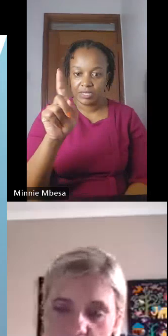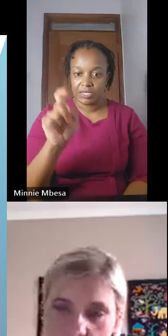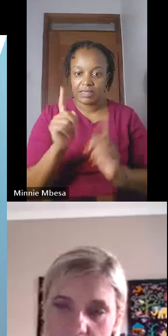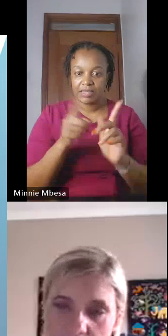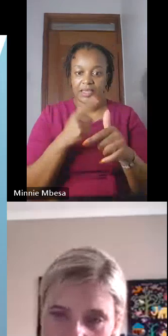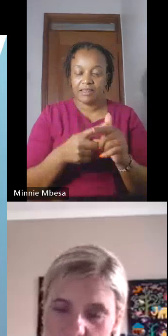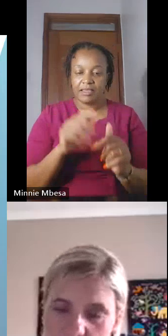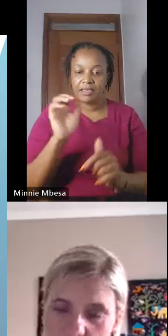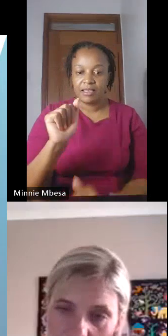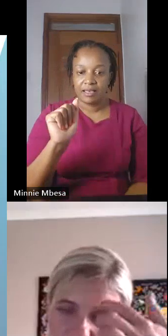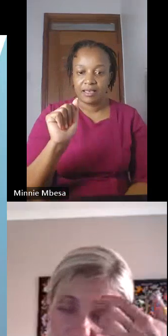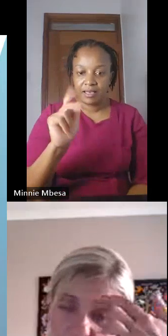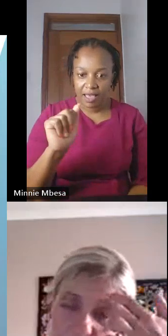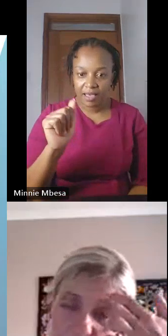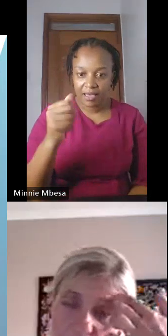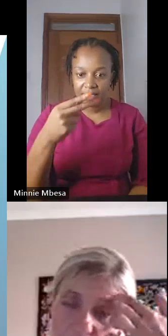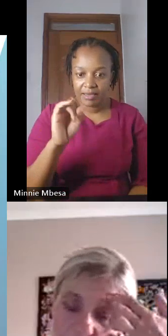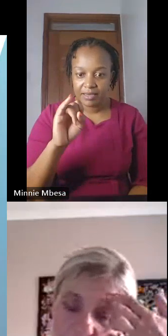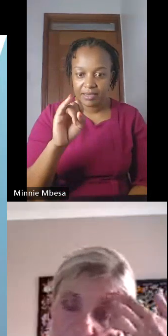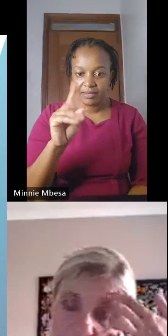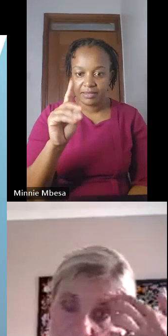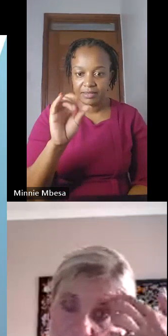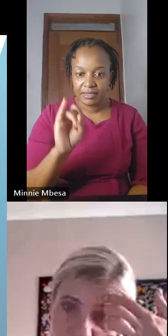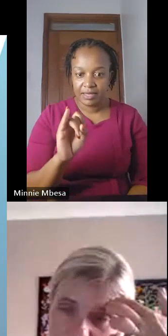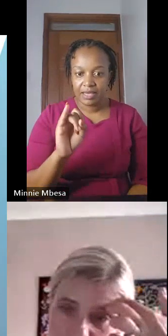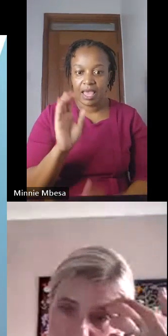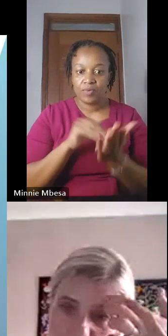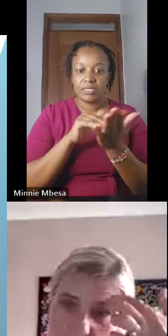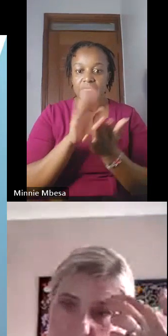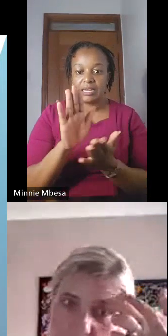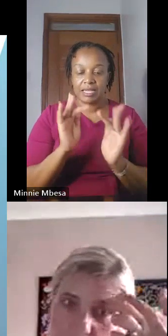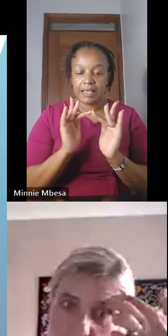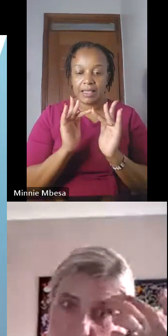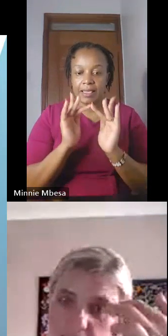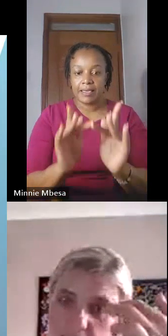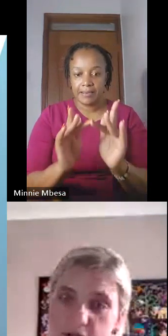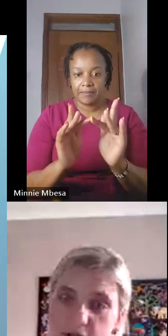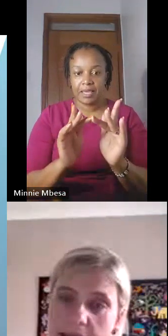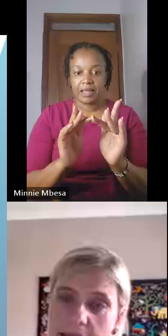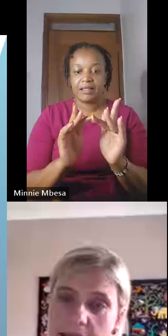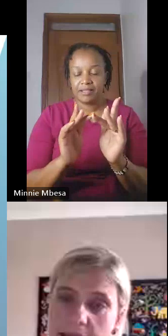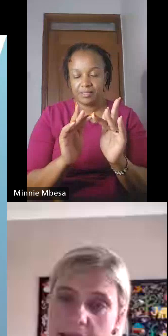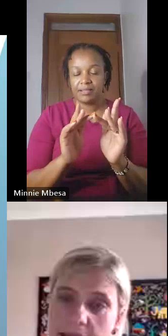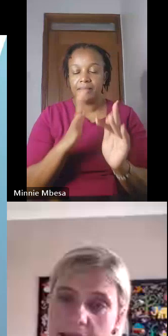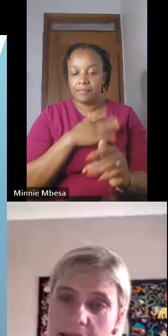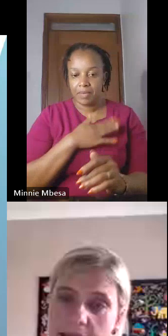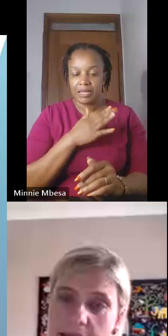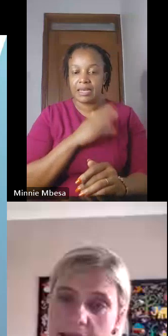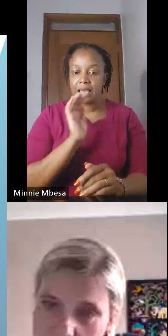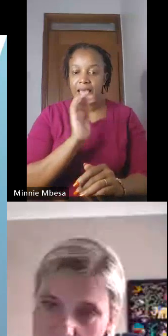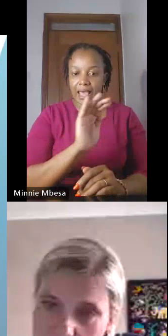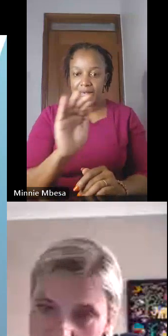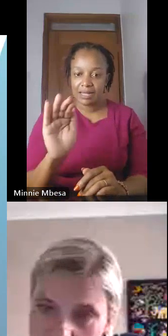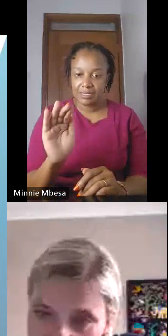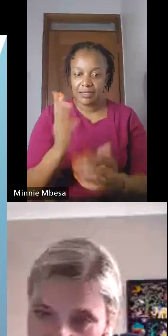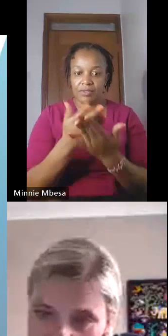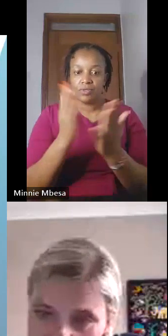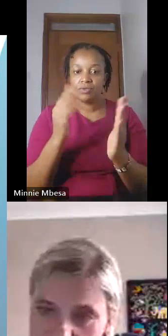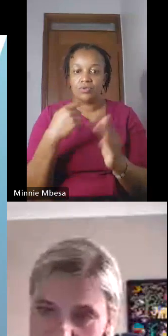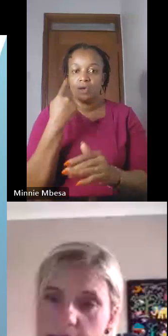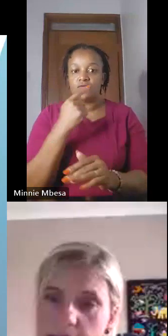I will share my email address in the chat, and I will ask those that I have not been able to answer